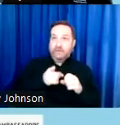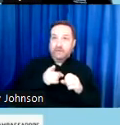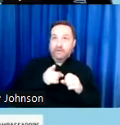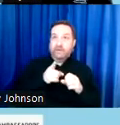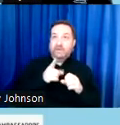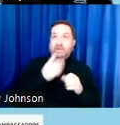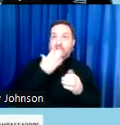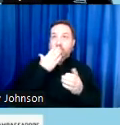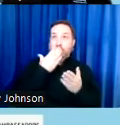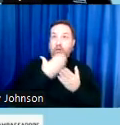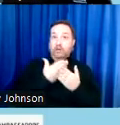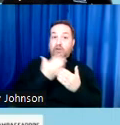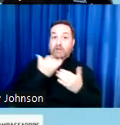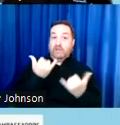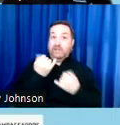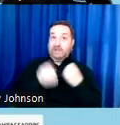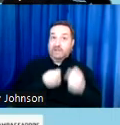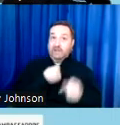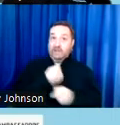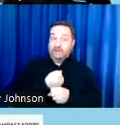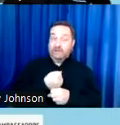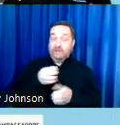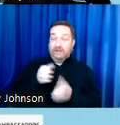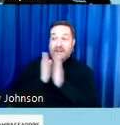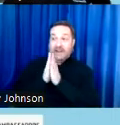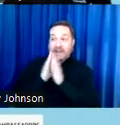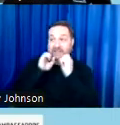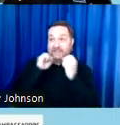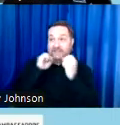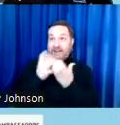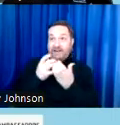good this year. If you're going to ask Santa for these.